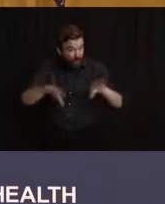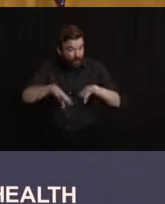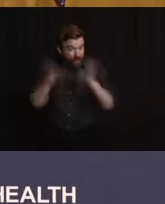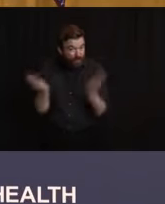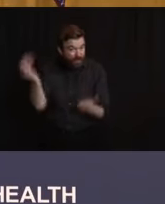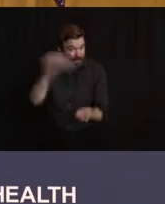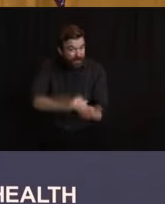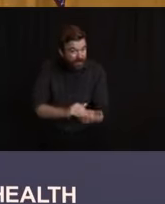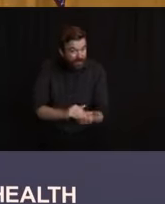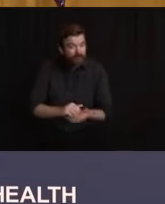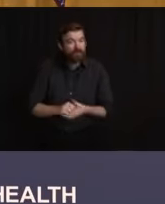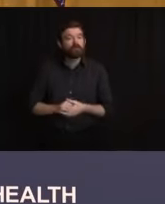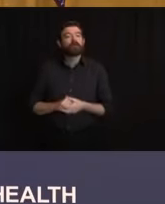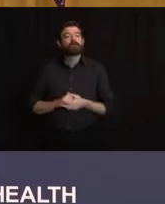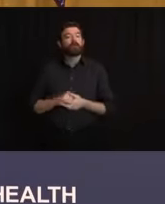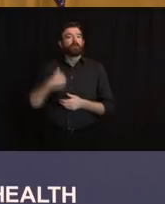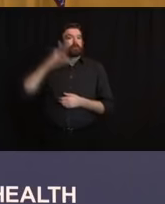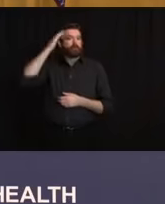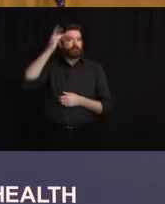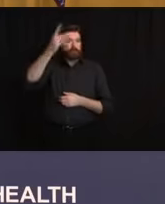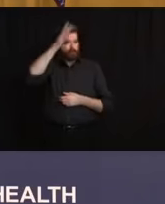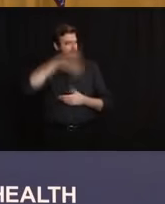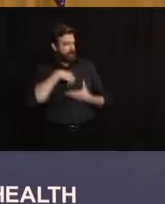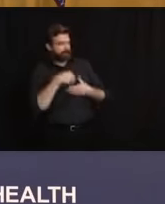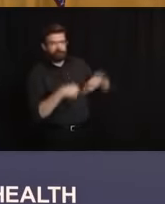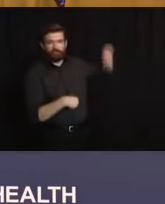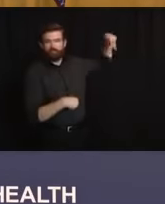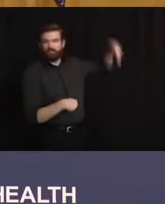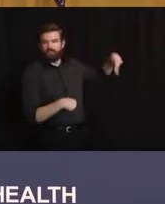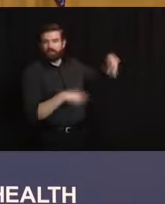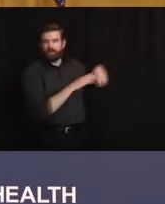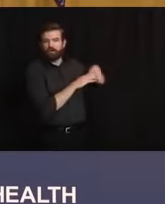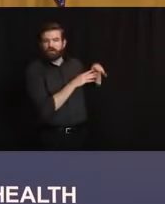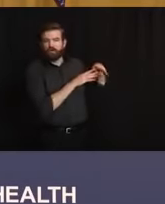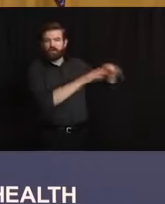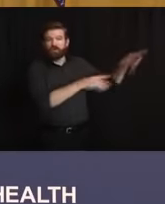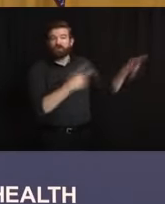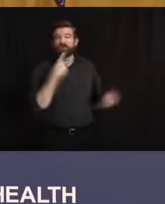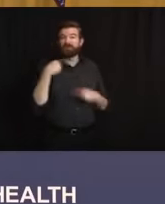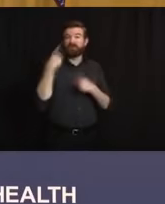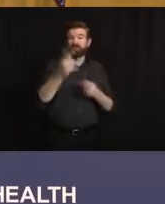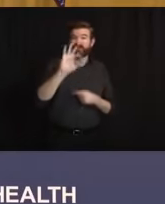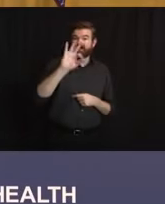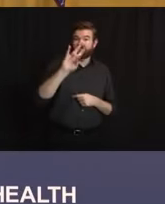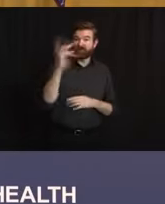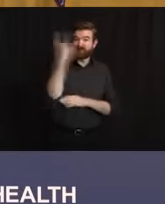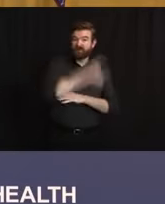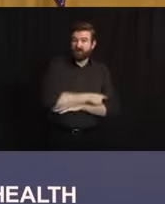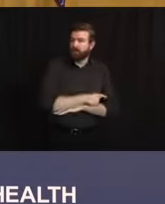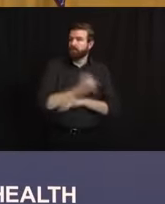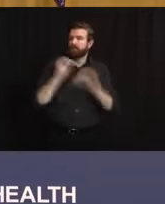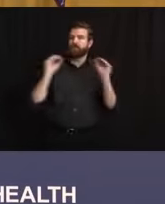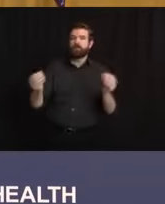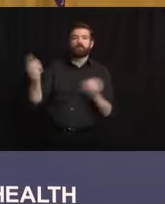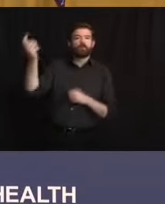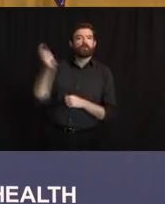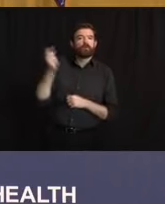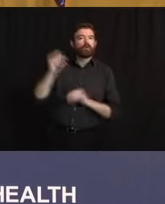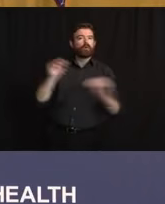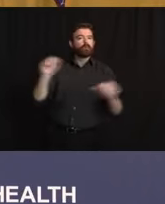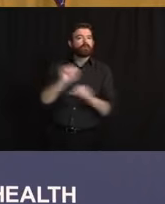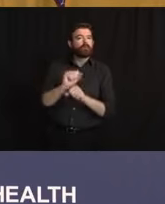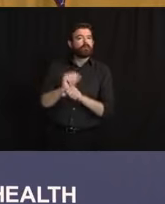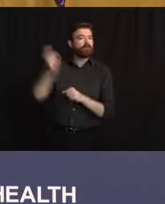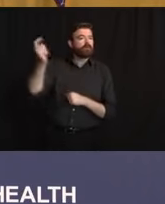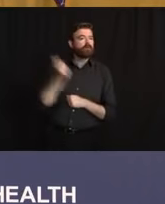able to get income for, he says, 97 days. What do you say to people who are struggling with that? And do you have any comment on the